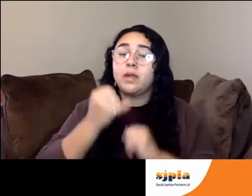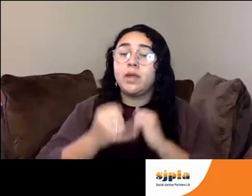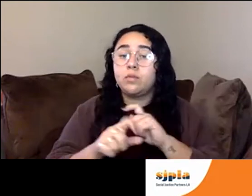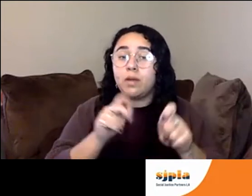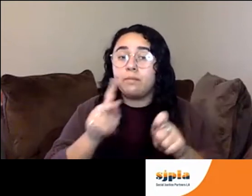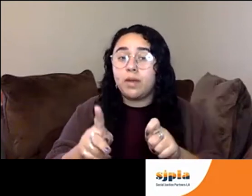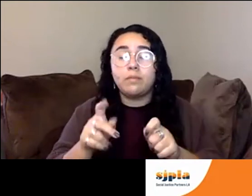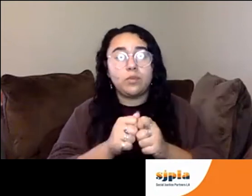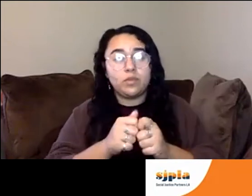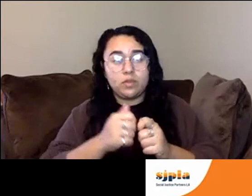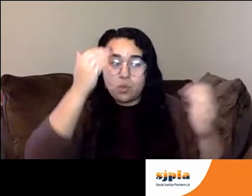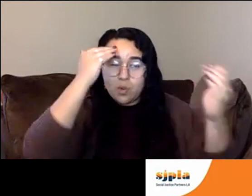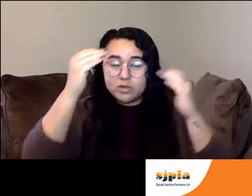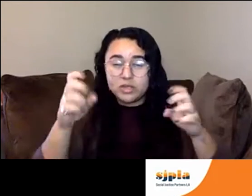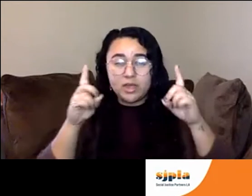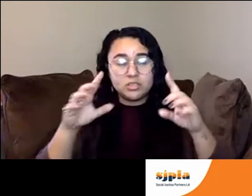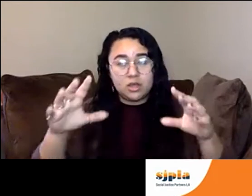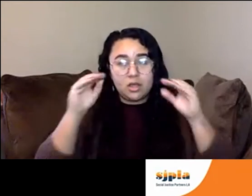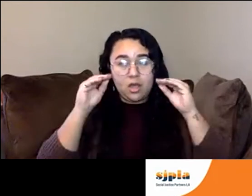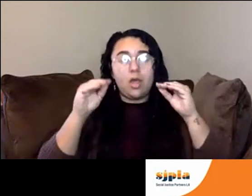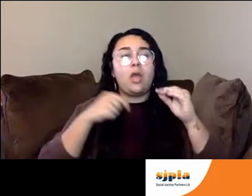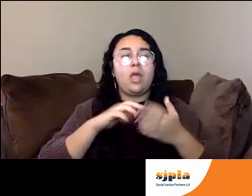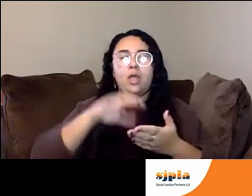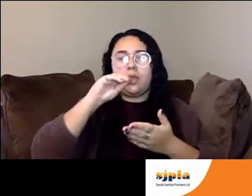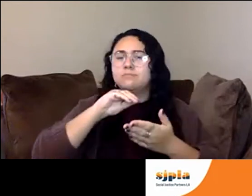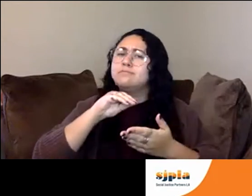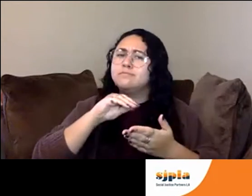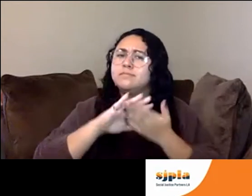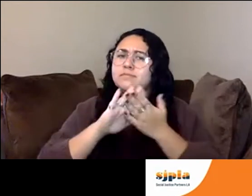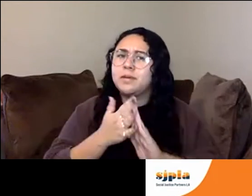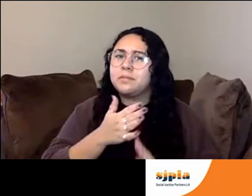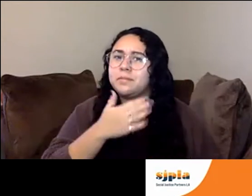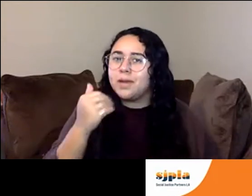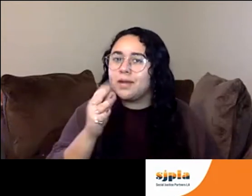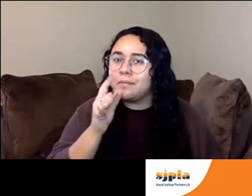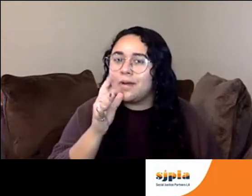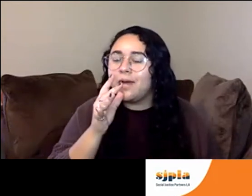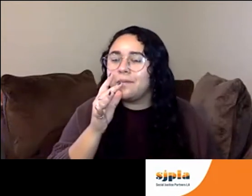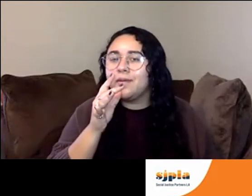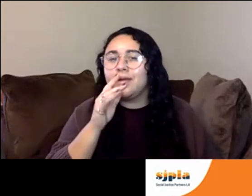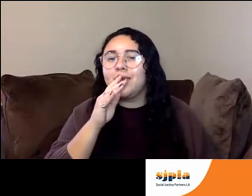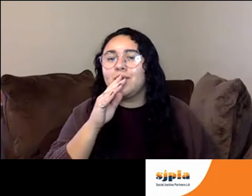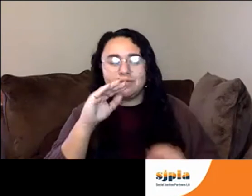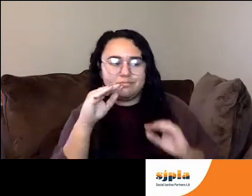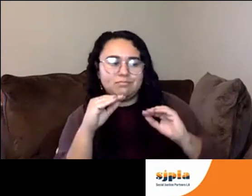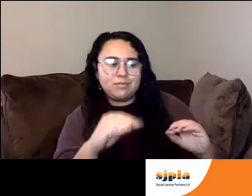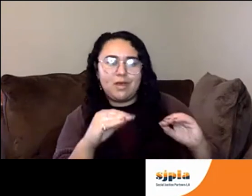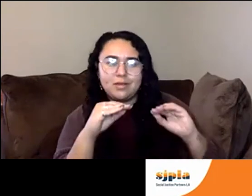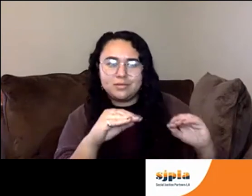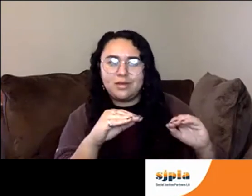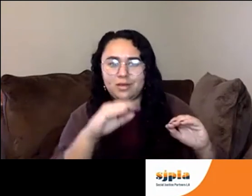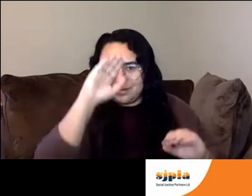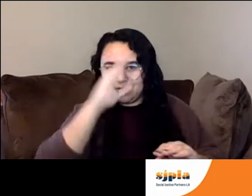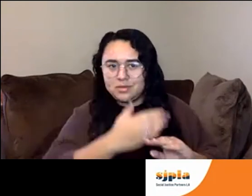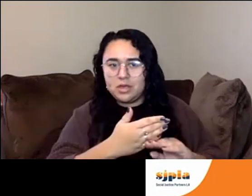education I've experienced has helped me become an even better mother. And it's really rippled through to my son. I'm not going to take all